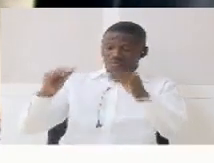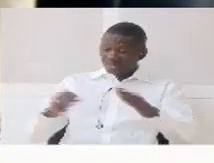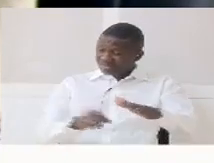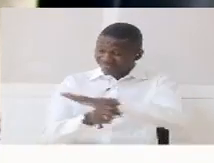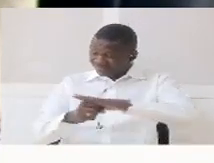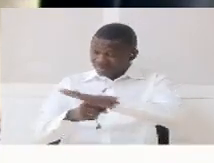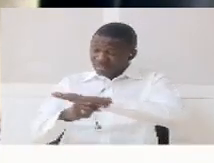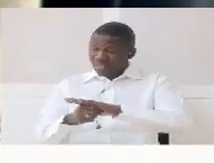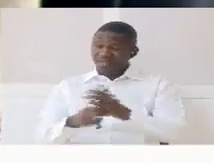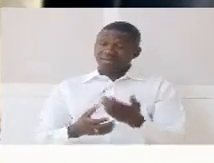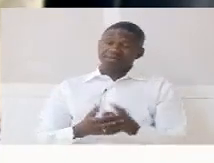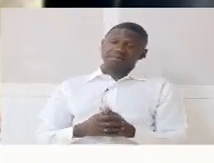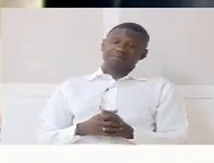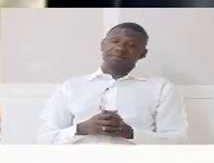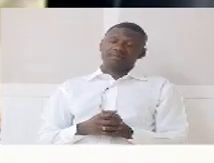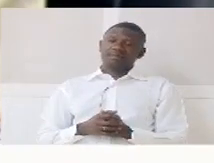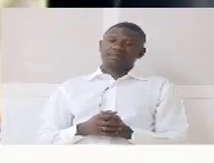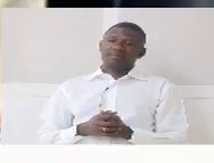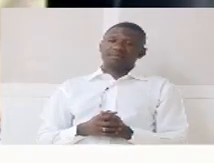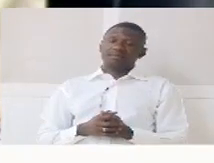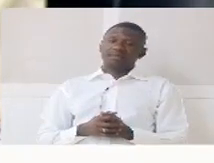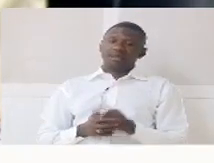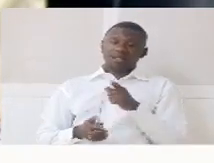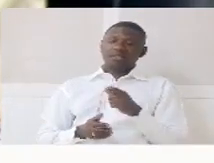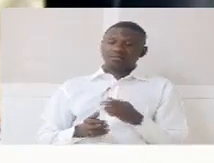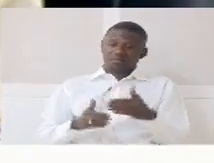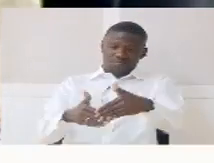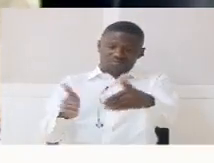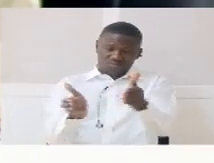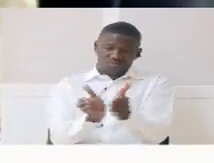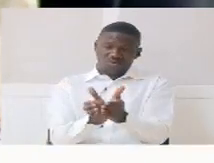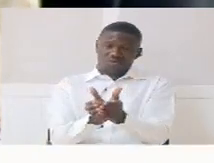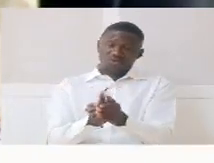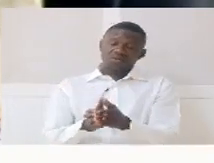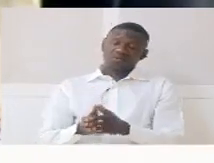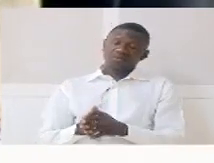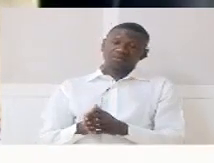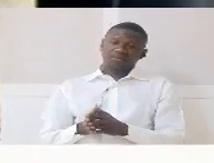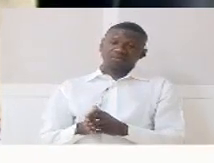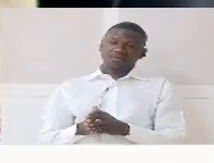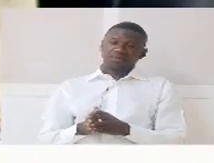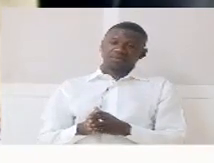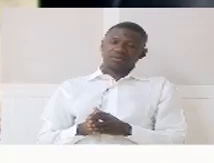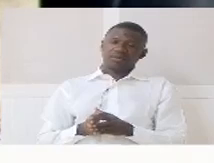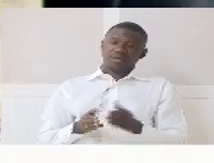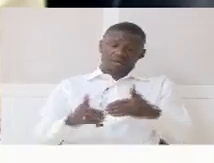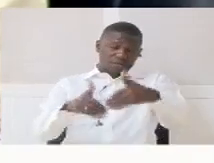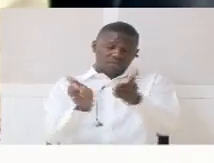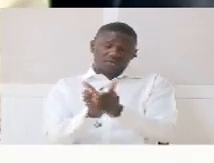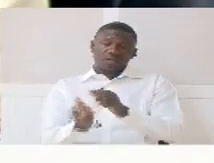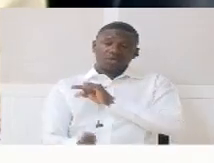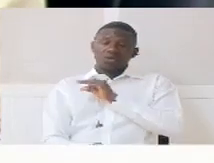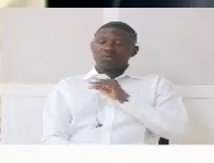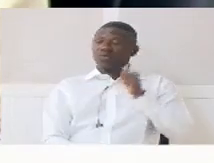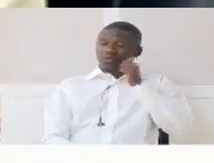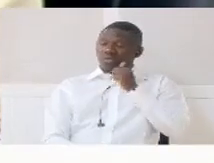drum, oil 20-liter container. They have the 20-liter oil drum. That is what they will slice